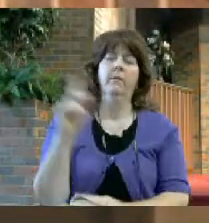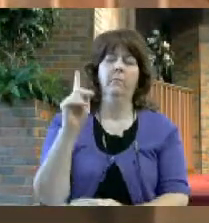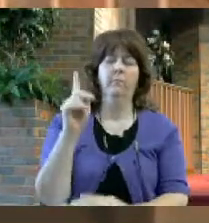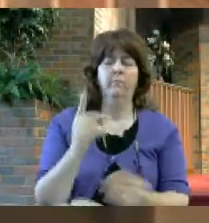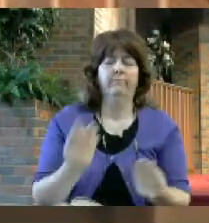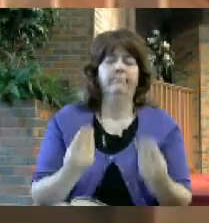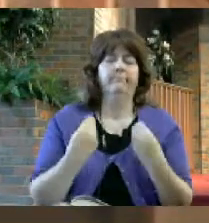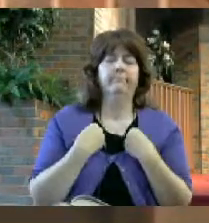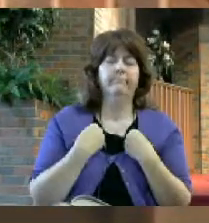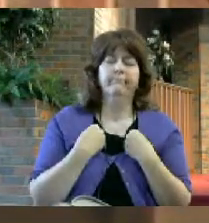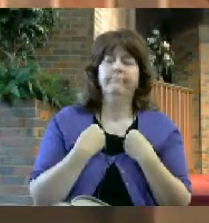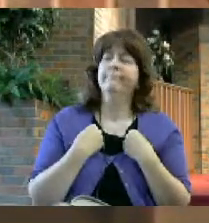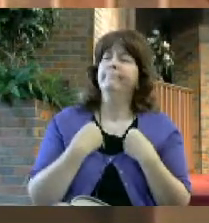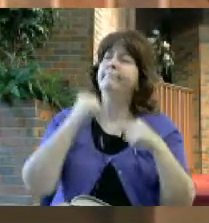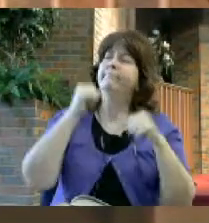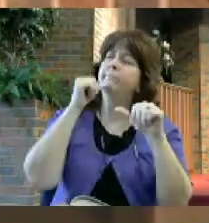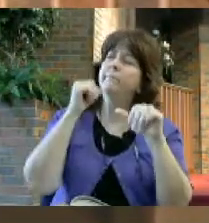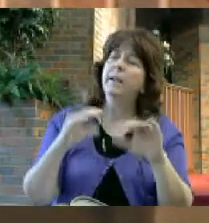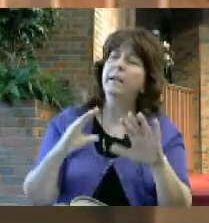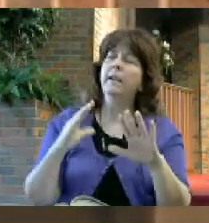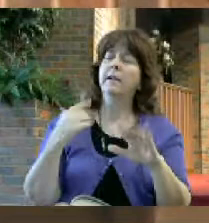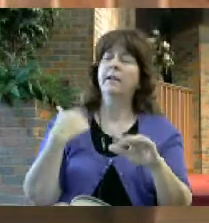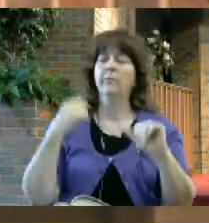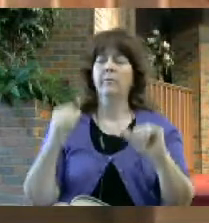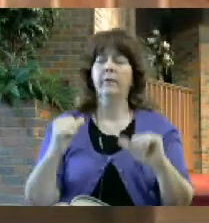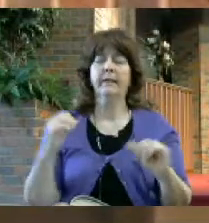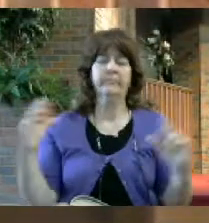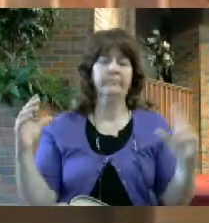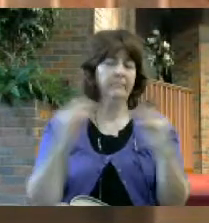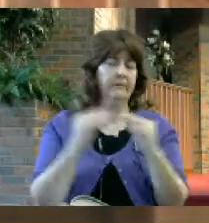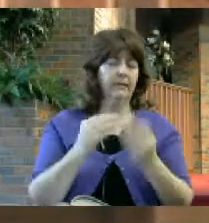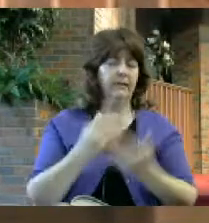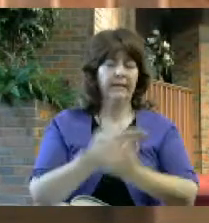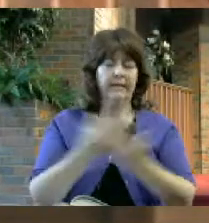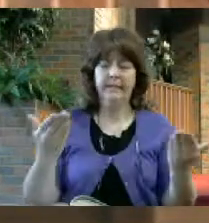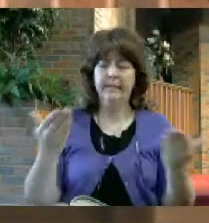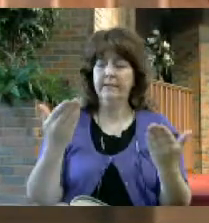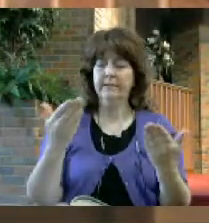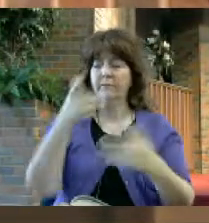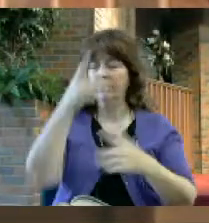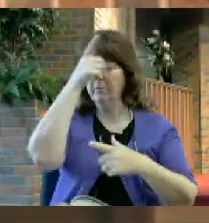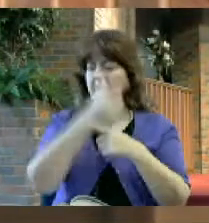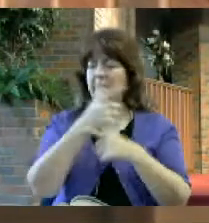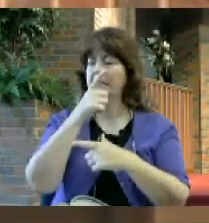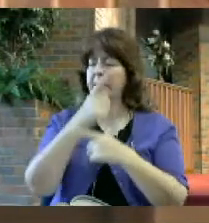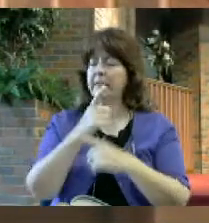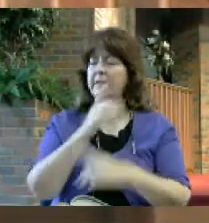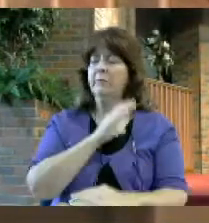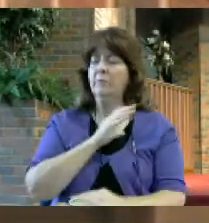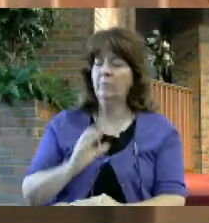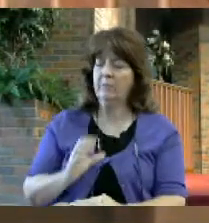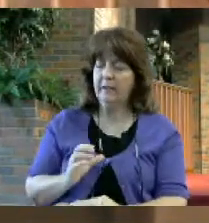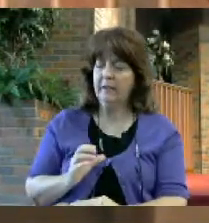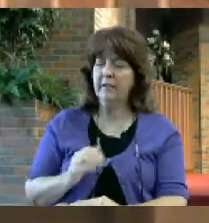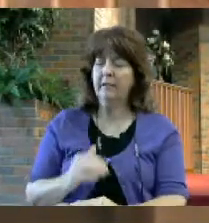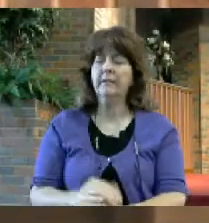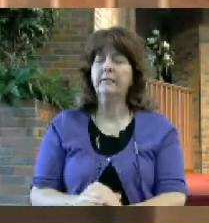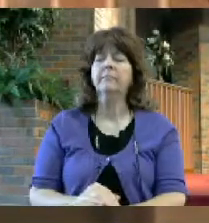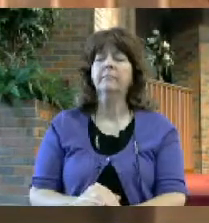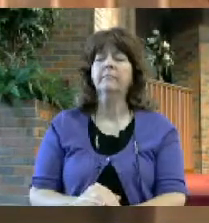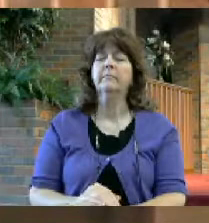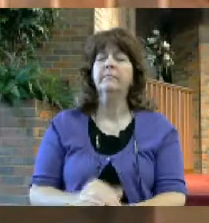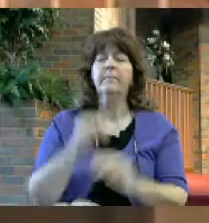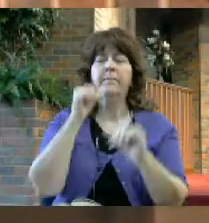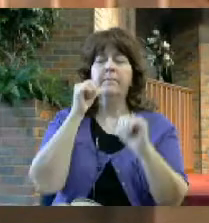in being able to assemble together with our brothers and sisters in Christ, the blessings in being able to